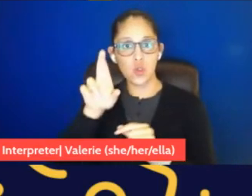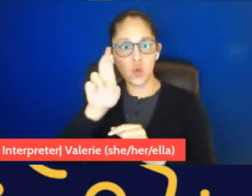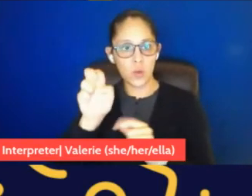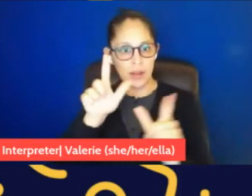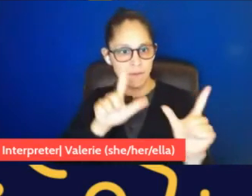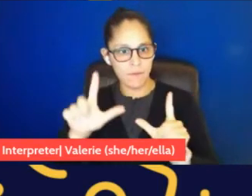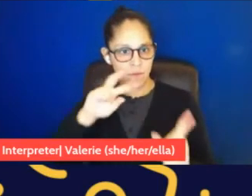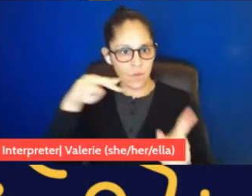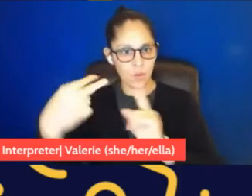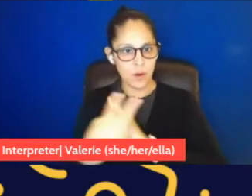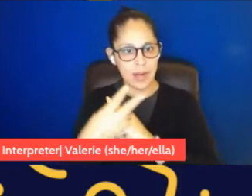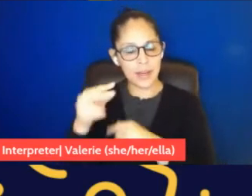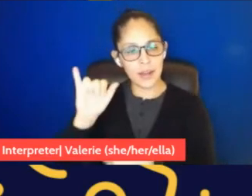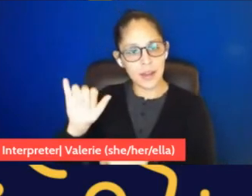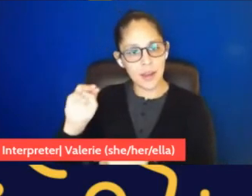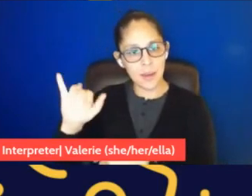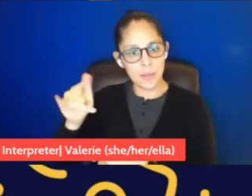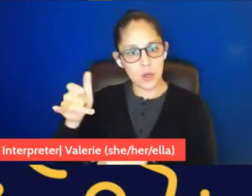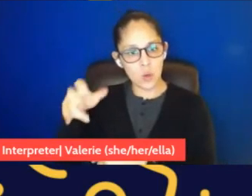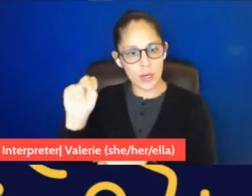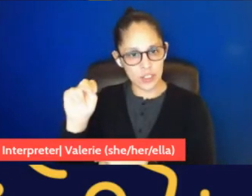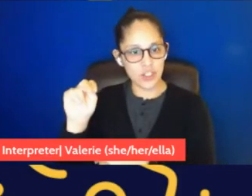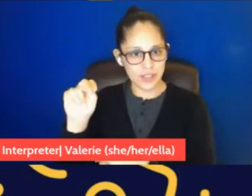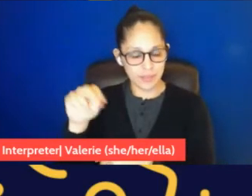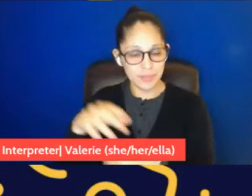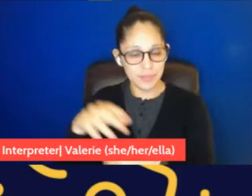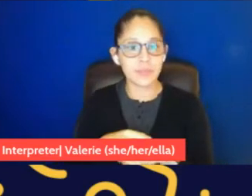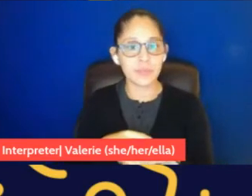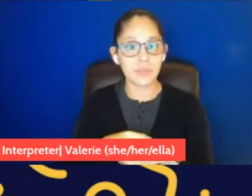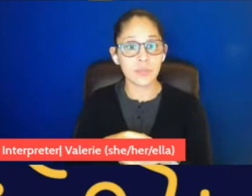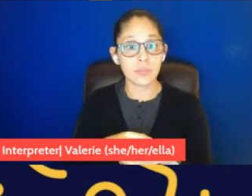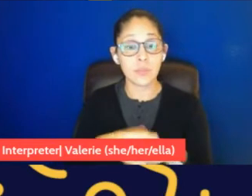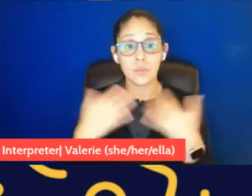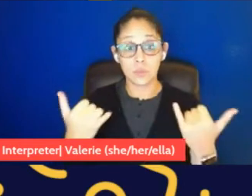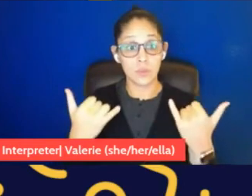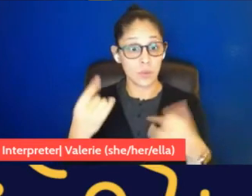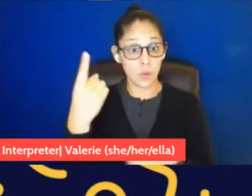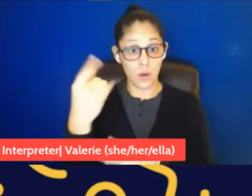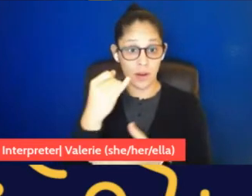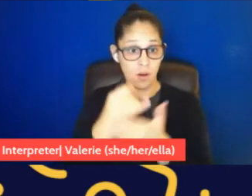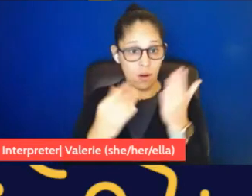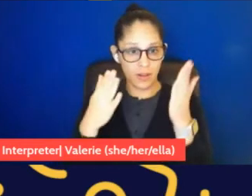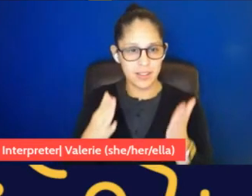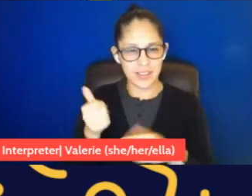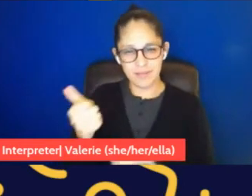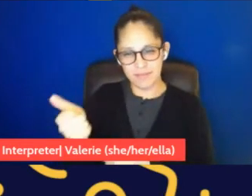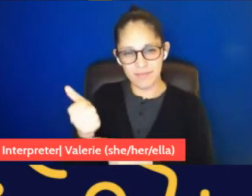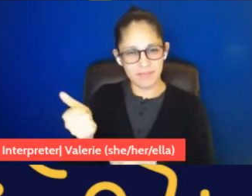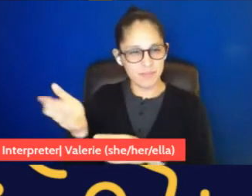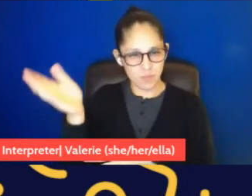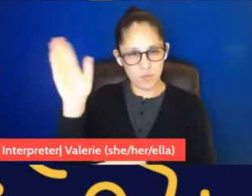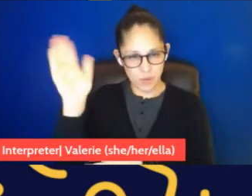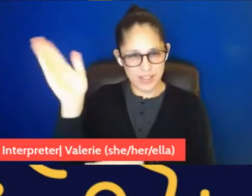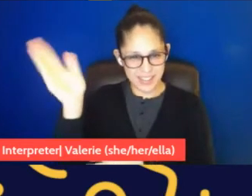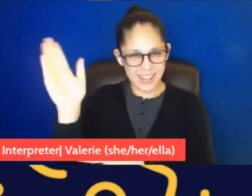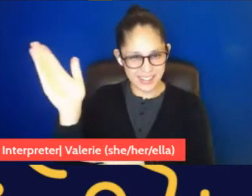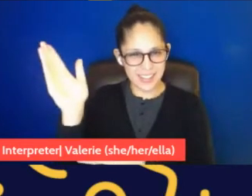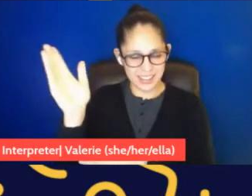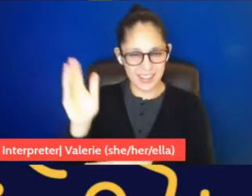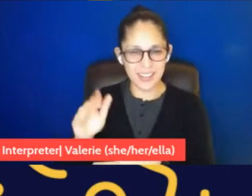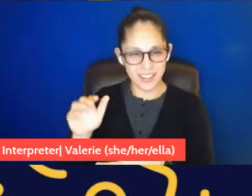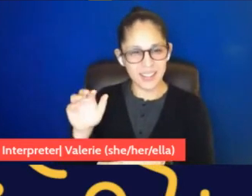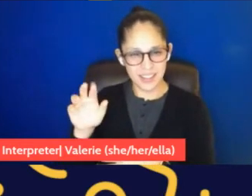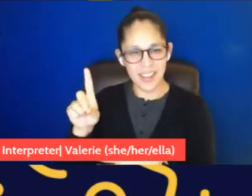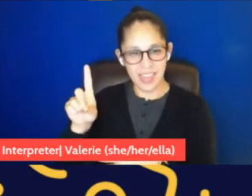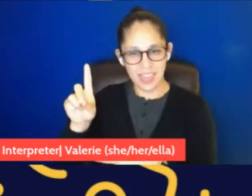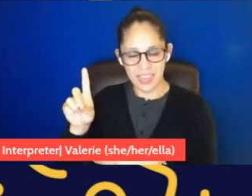And we have right now, one of the artists who's presenting, whose work is being presented in the Encuentro,